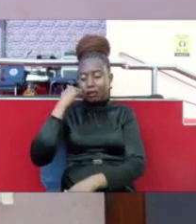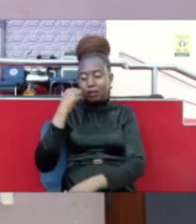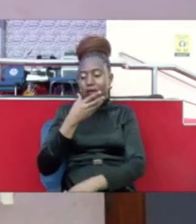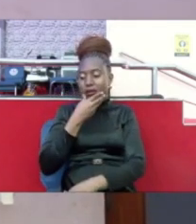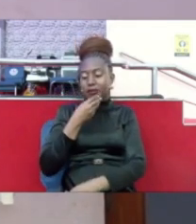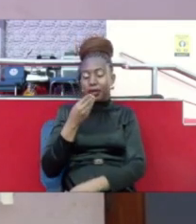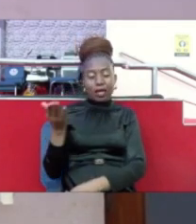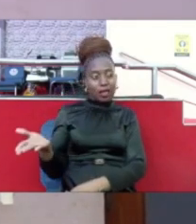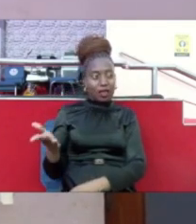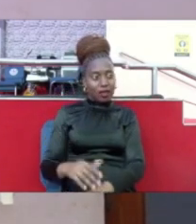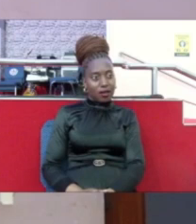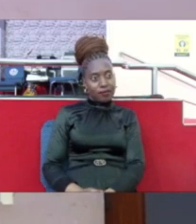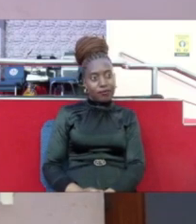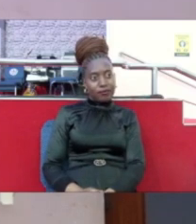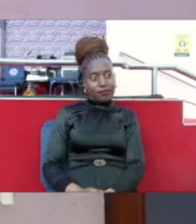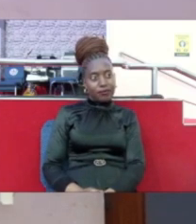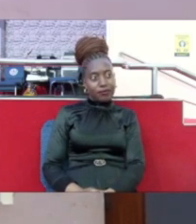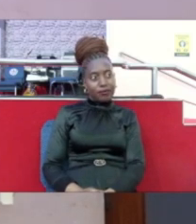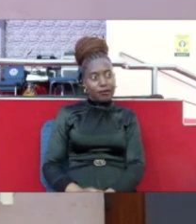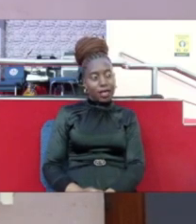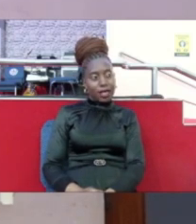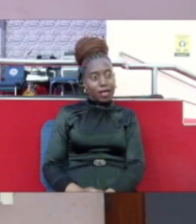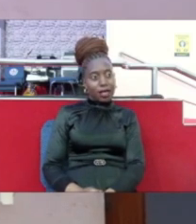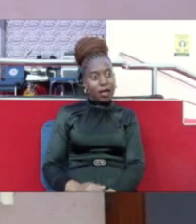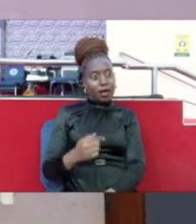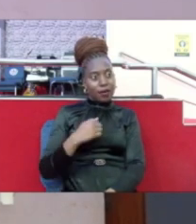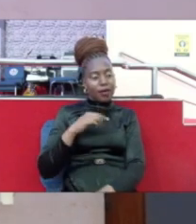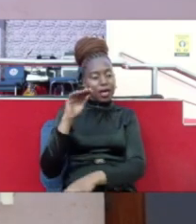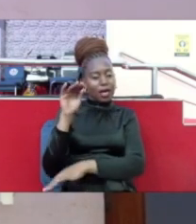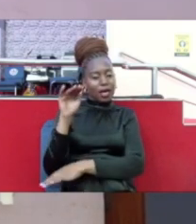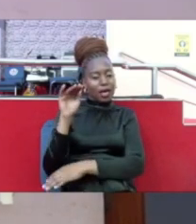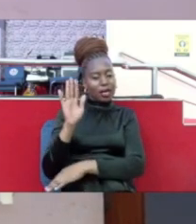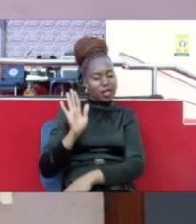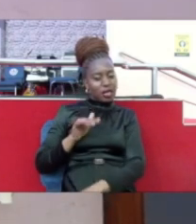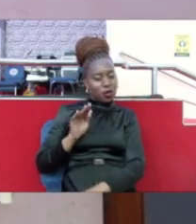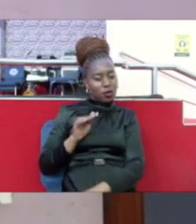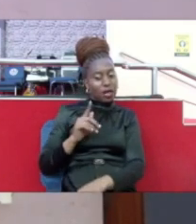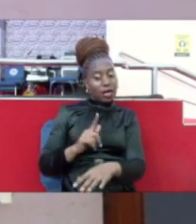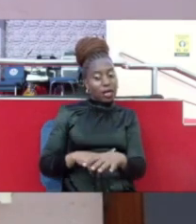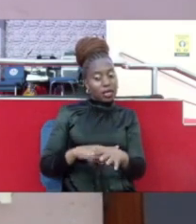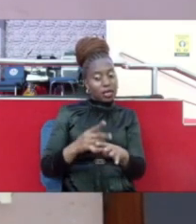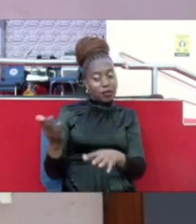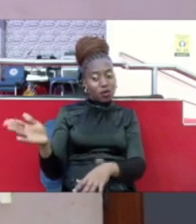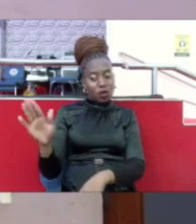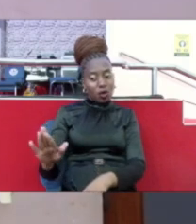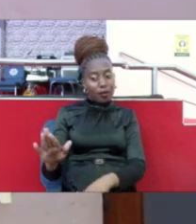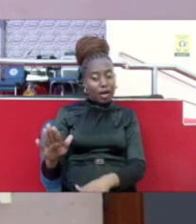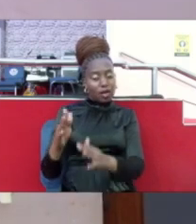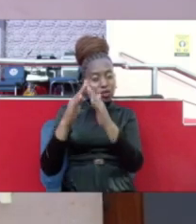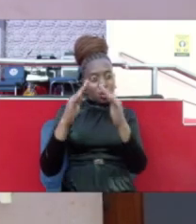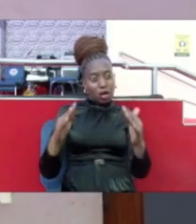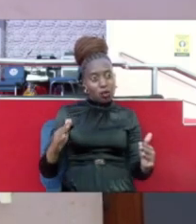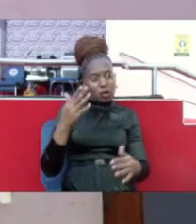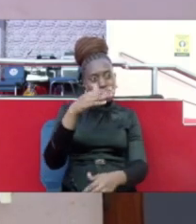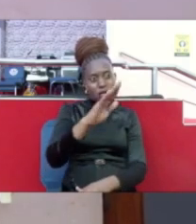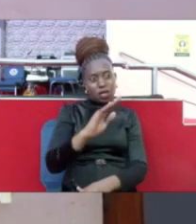I asked the women, when you go into your apartment, nikauliza kina dada mnapoingia kwenye nyumba zenu, do you ever stop and say to